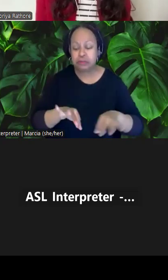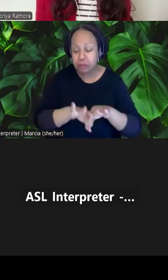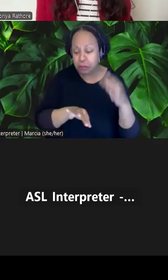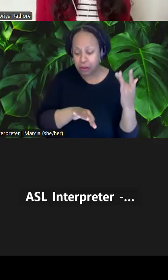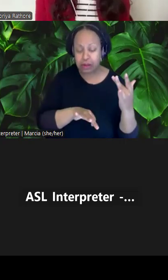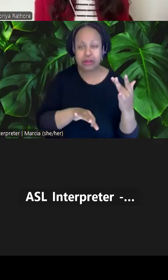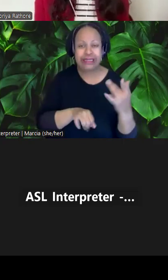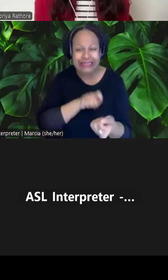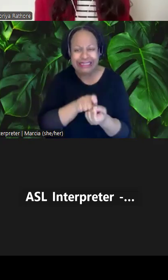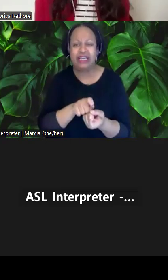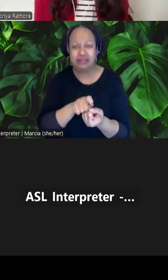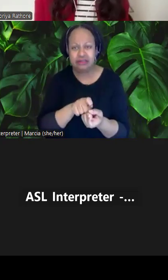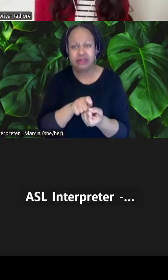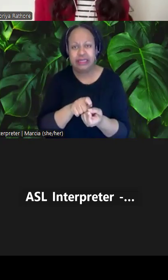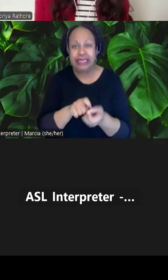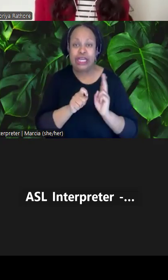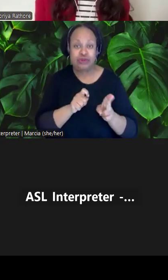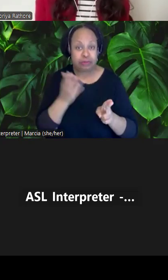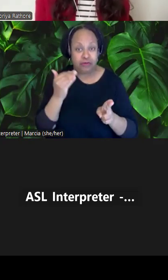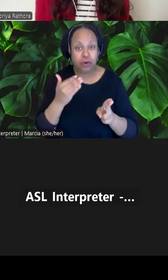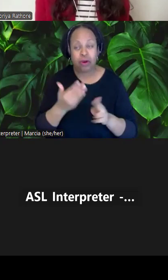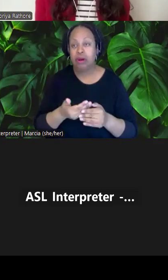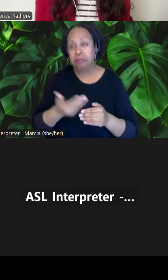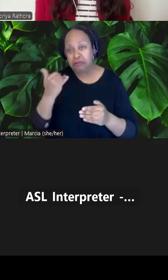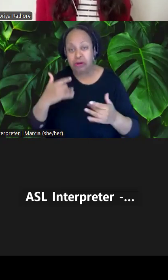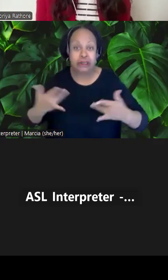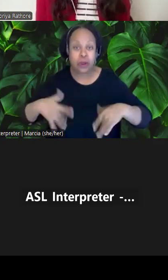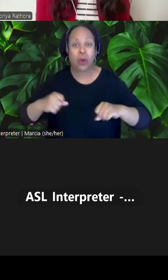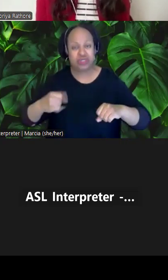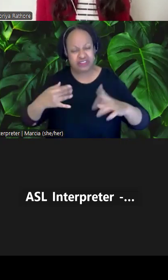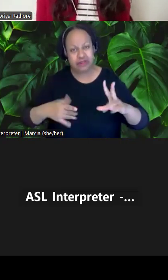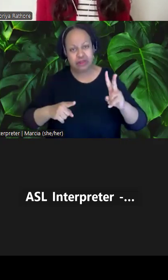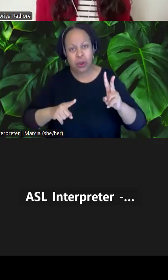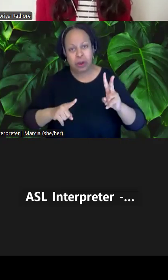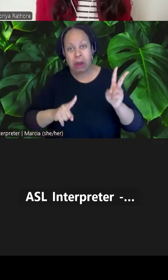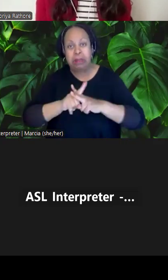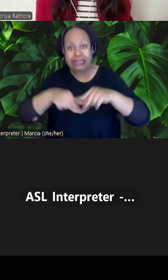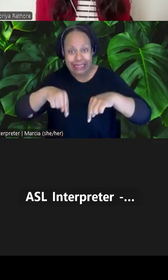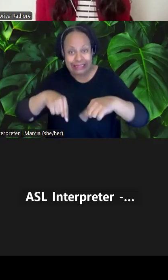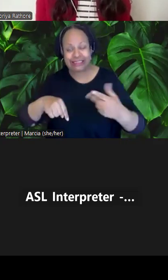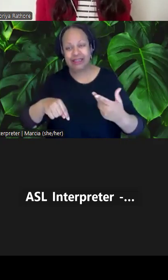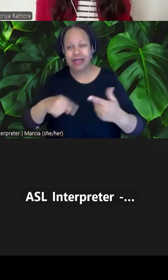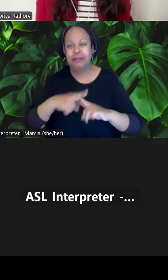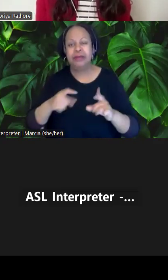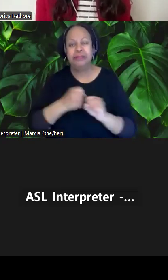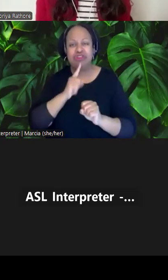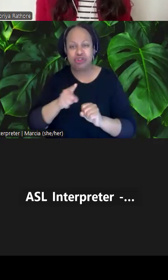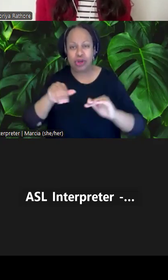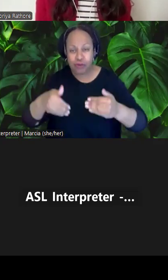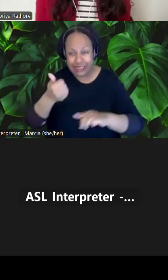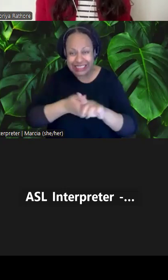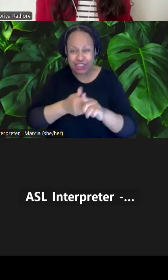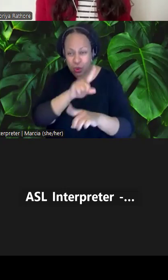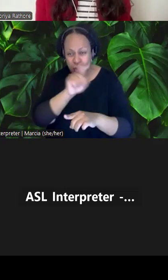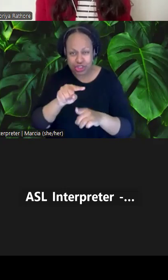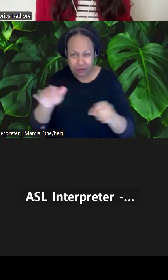discuss your past history or past events here a little bit if they're relevant, but make sure you're focusing on answering each question fully